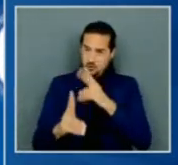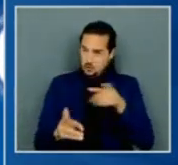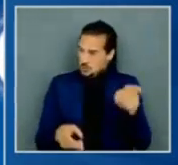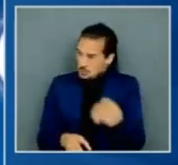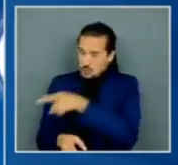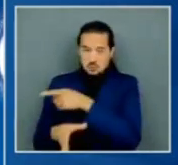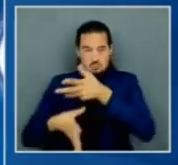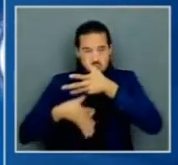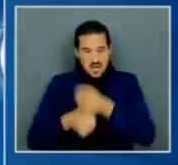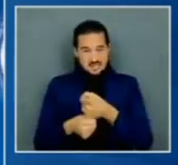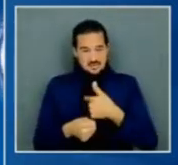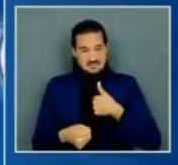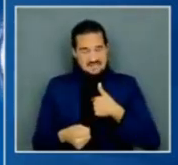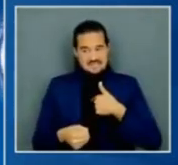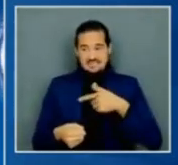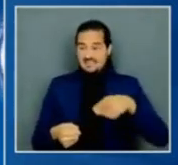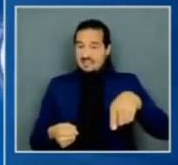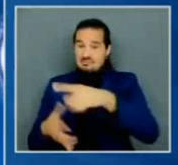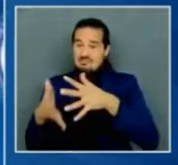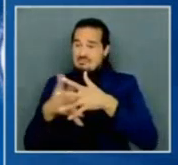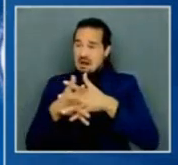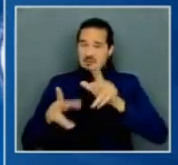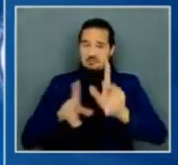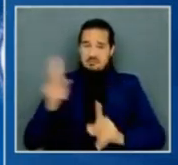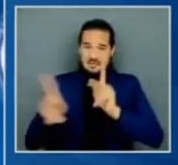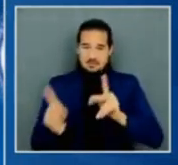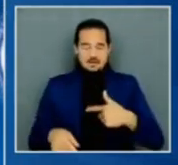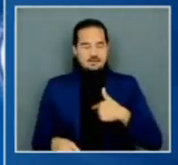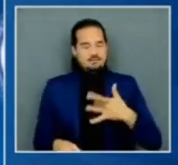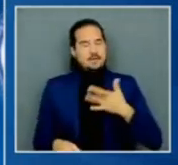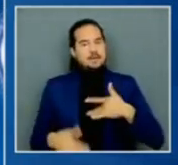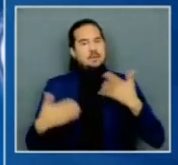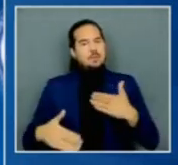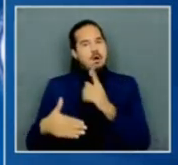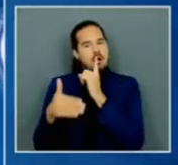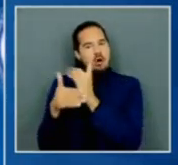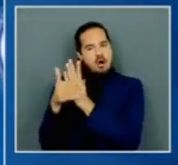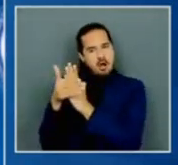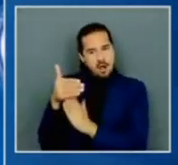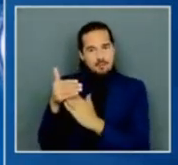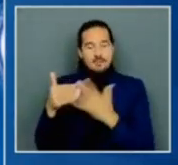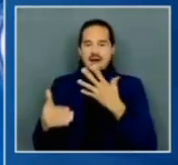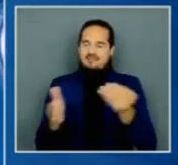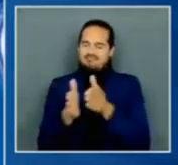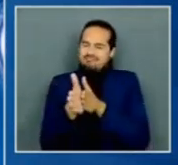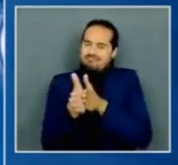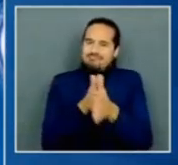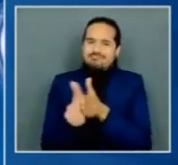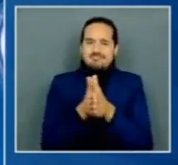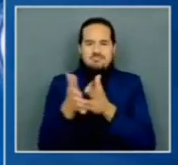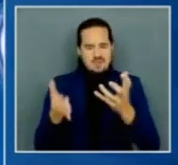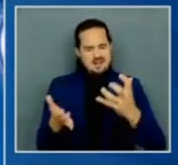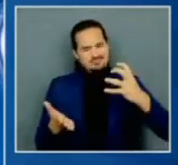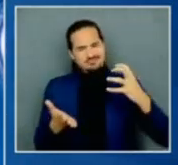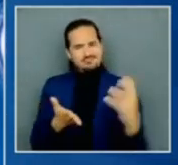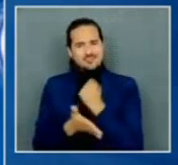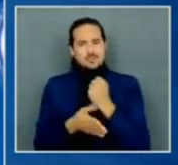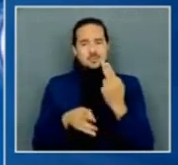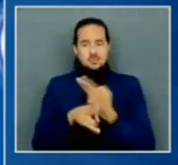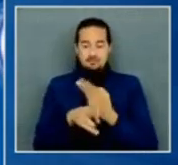with this opportunity to serve the American people. I am humbled by your confidence, eager to do everything in my power